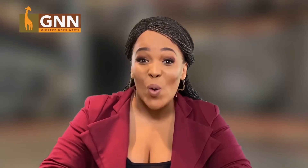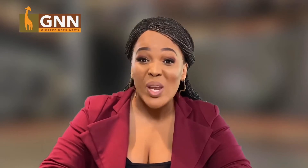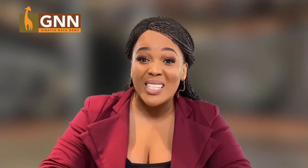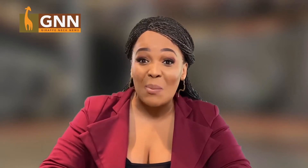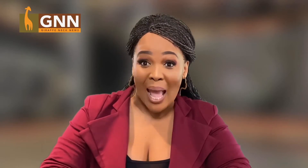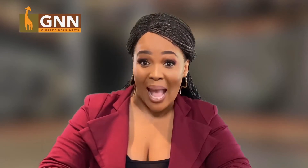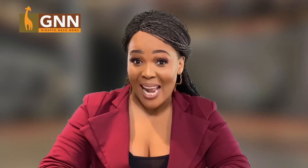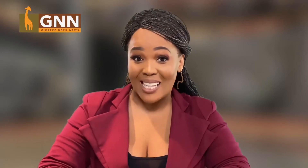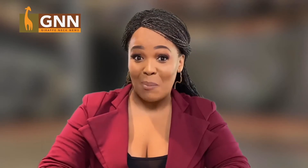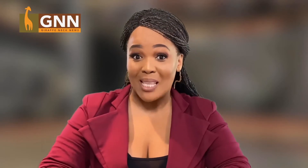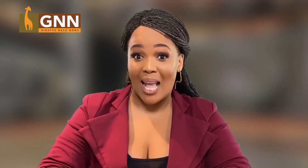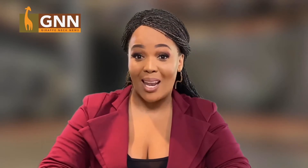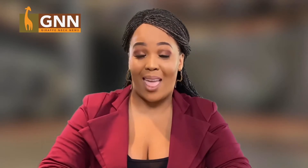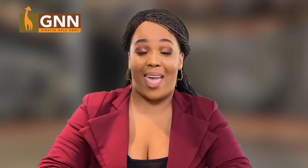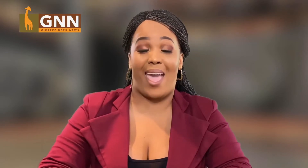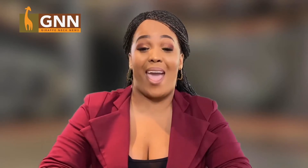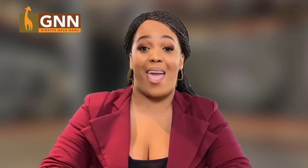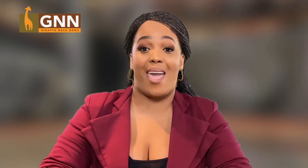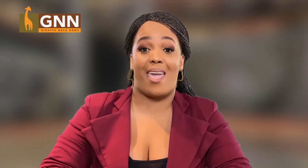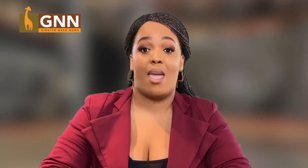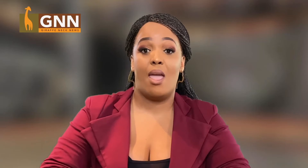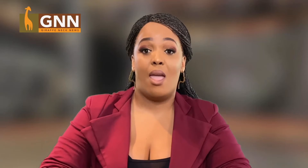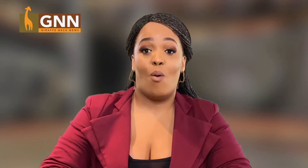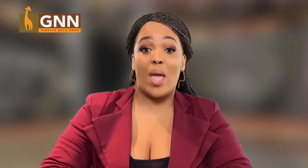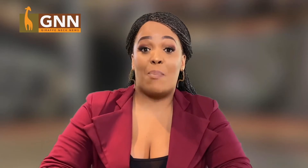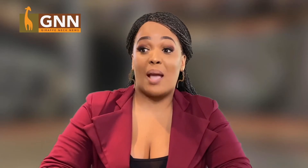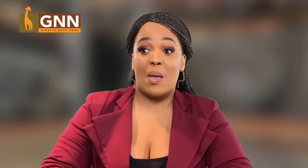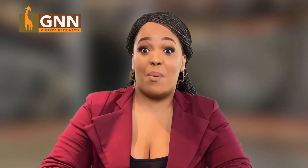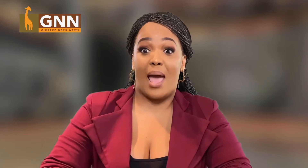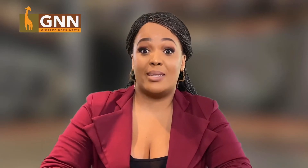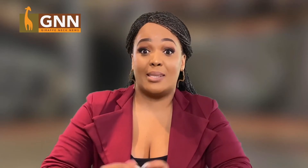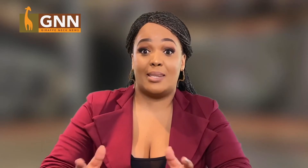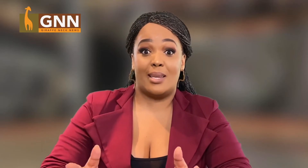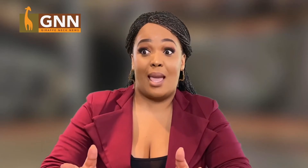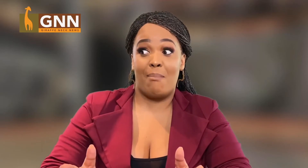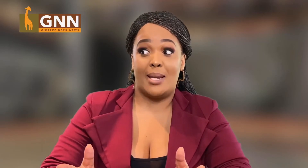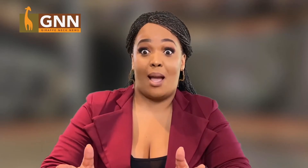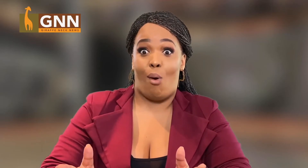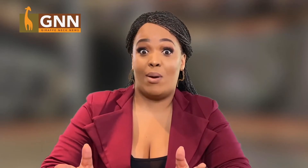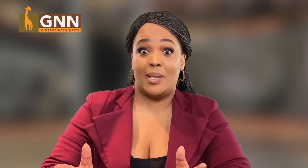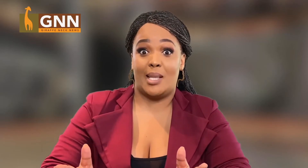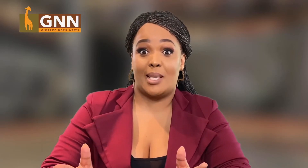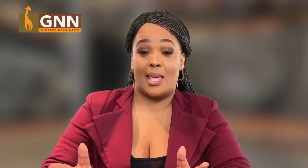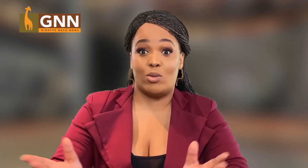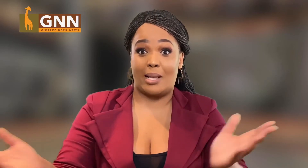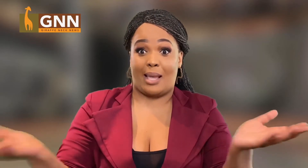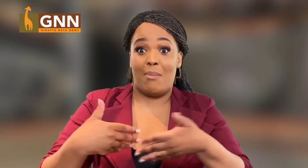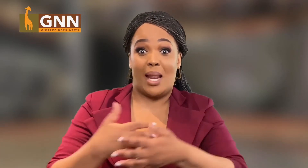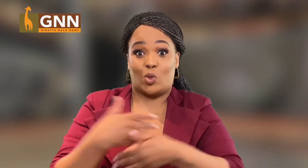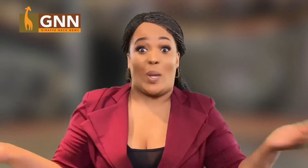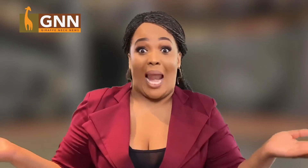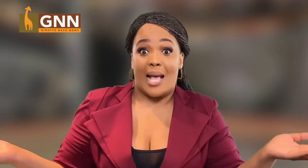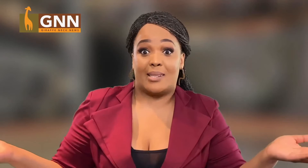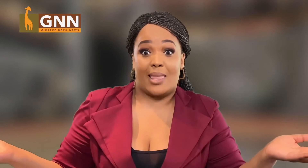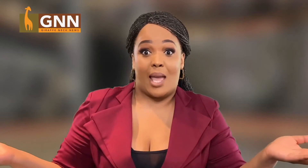and colonialism had its upside. Hey, we black people are just sitting here minding our own business, and then you just come